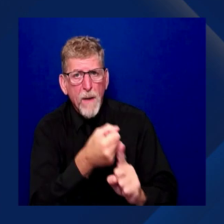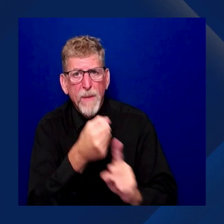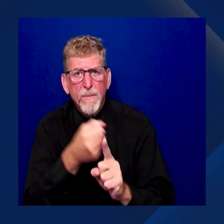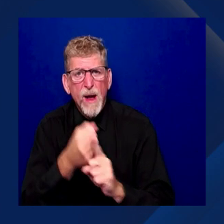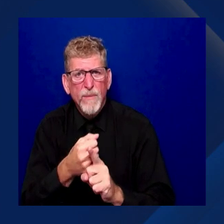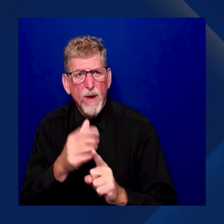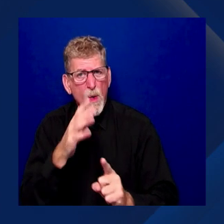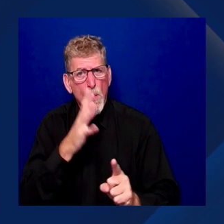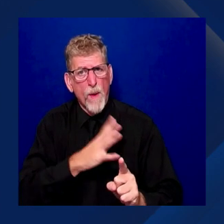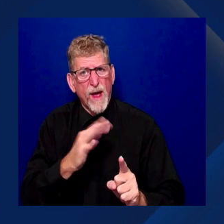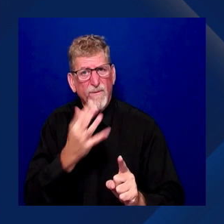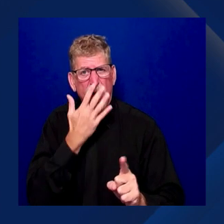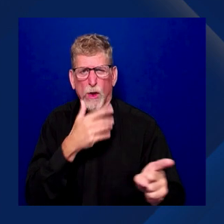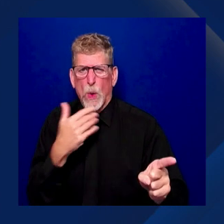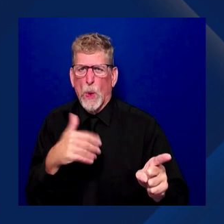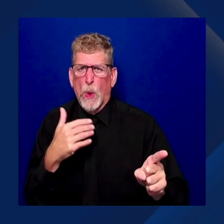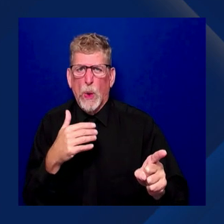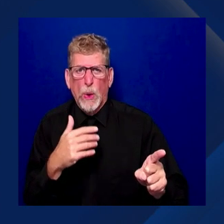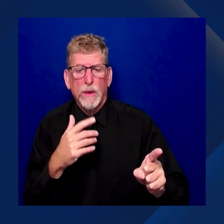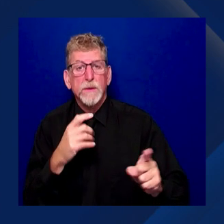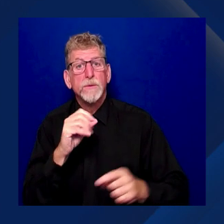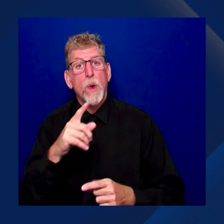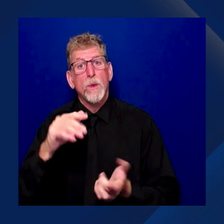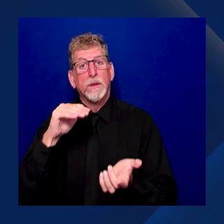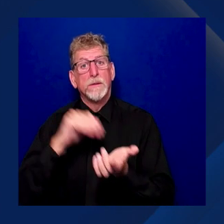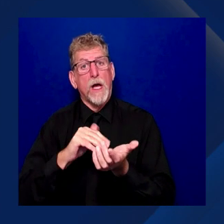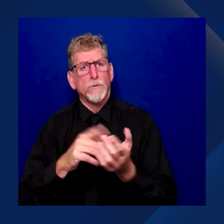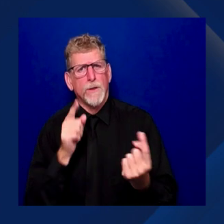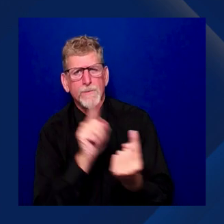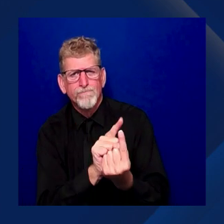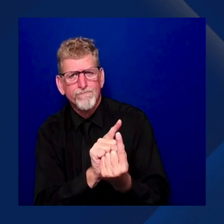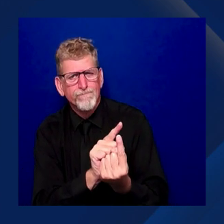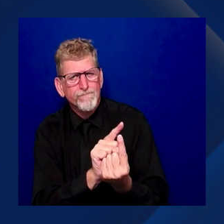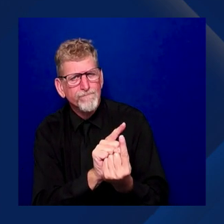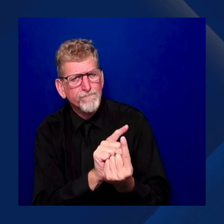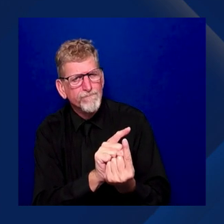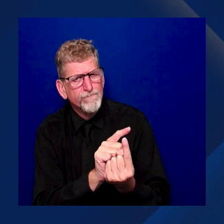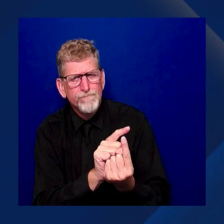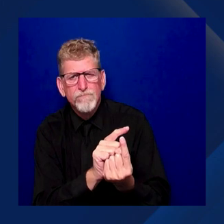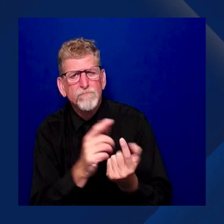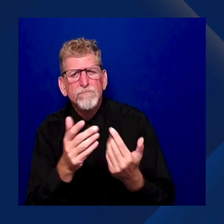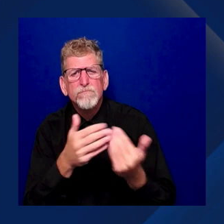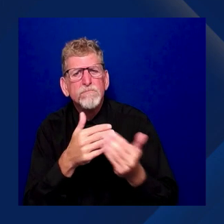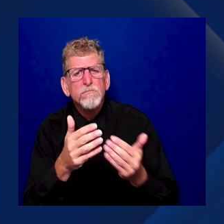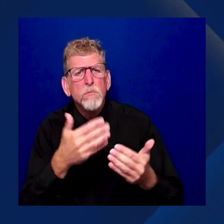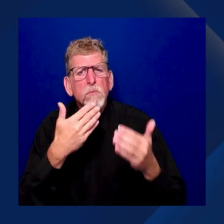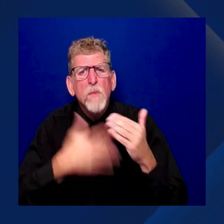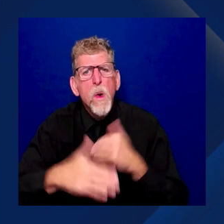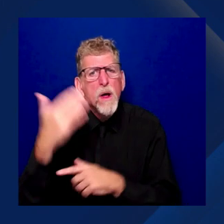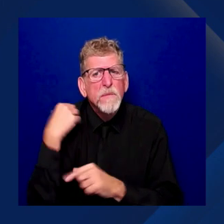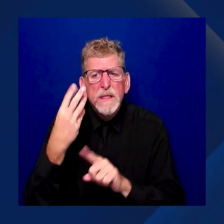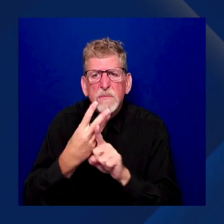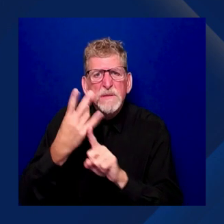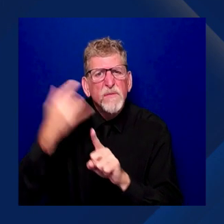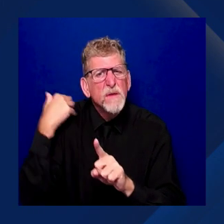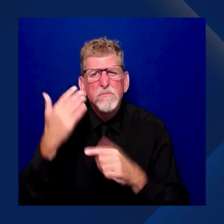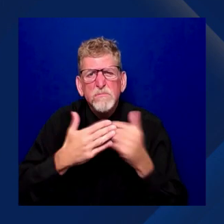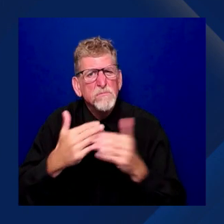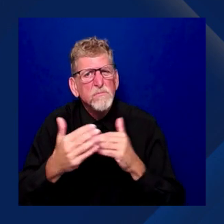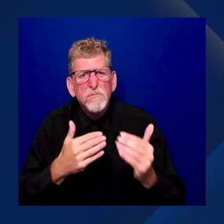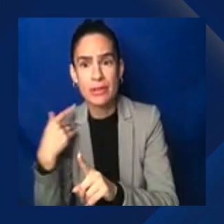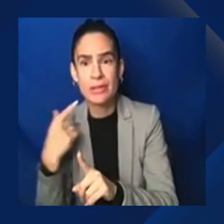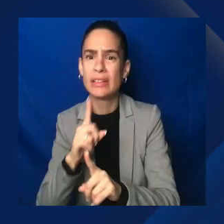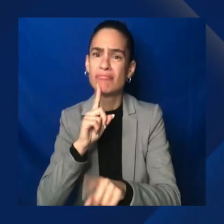their baby was born 6 or 8 months ago. This provision is truly going to save lives. I've been